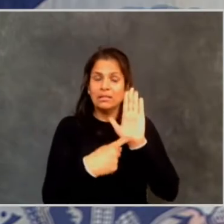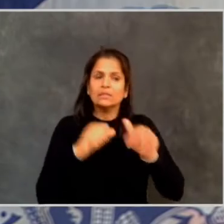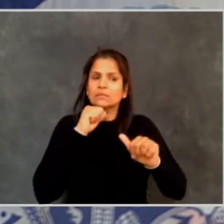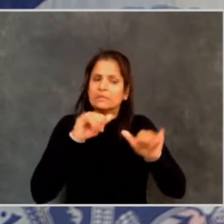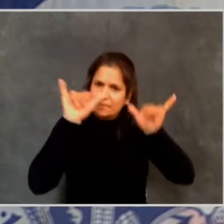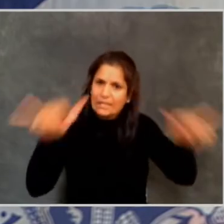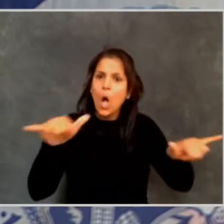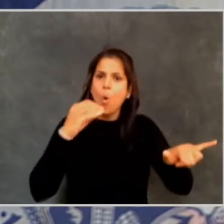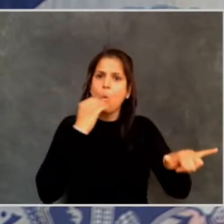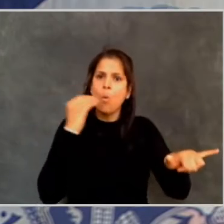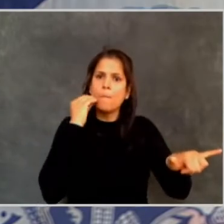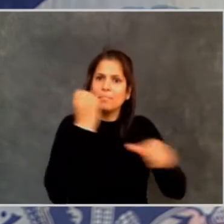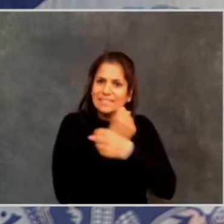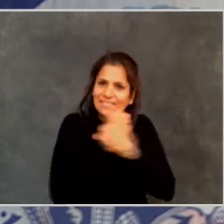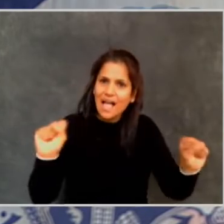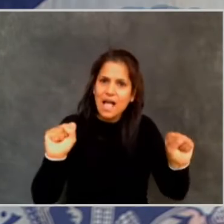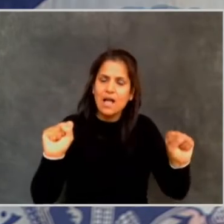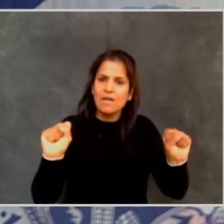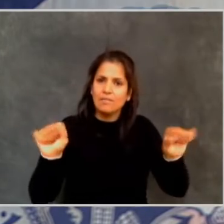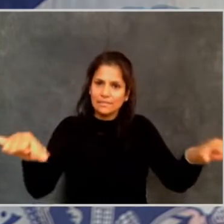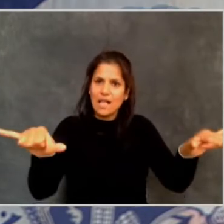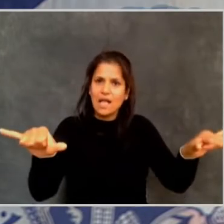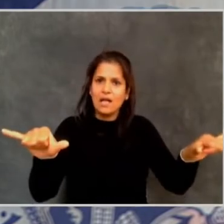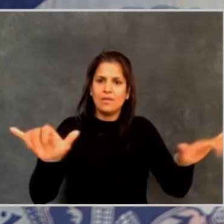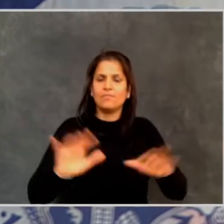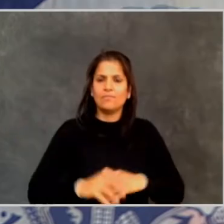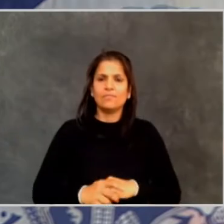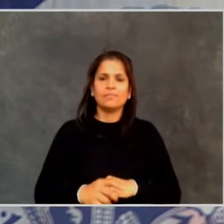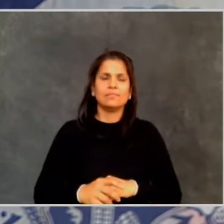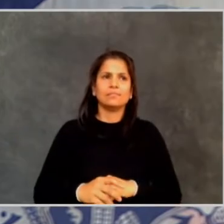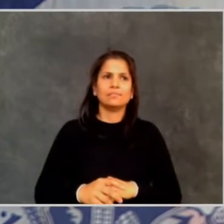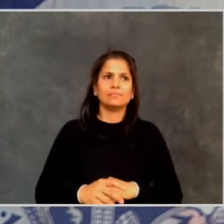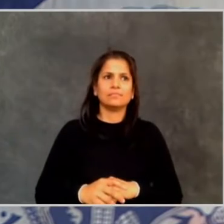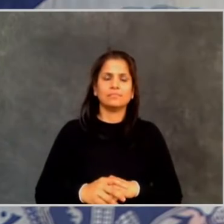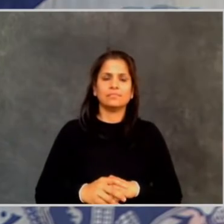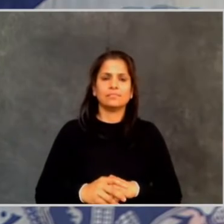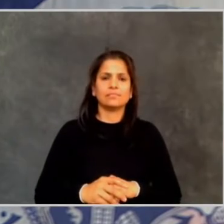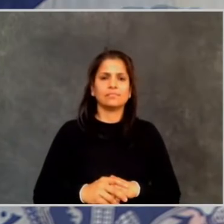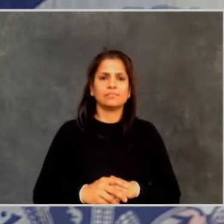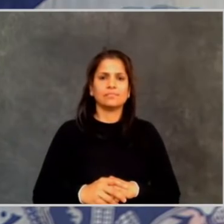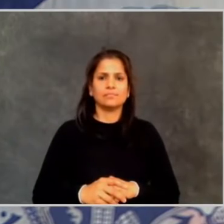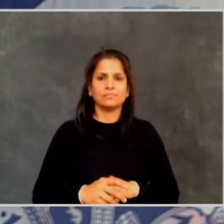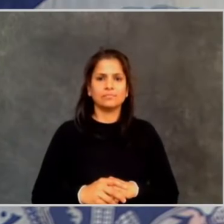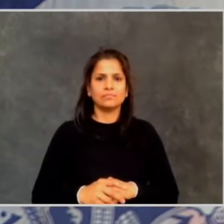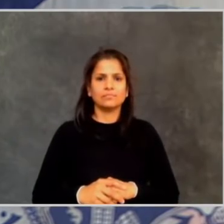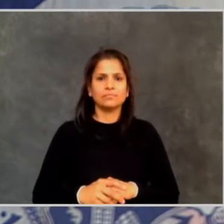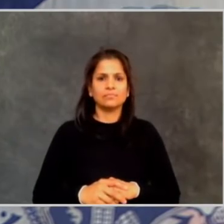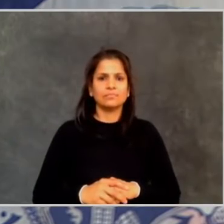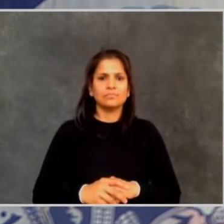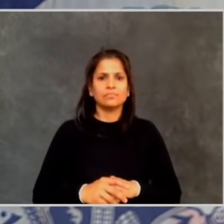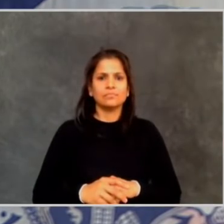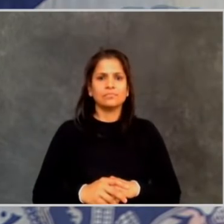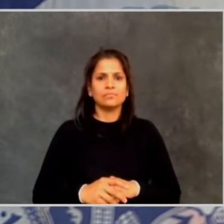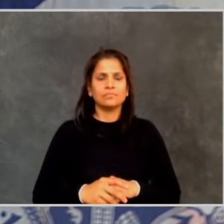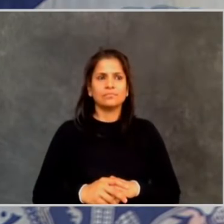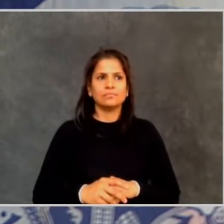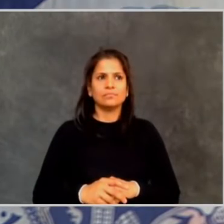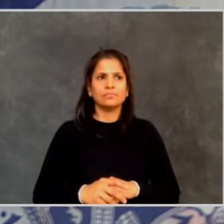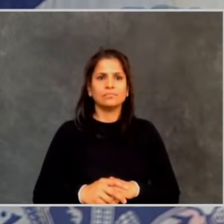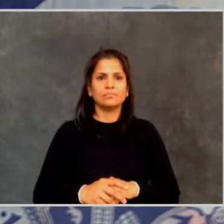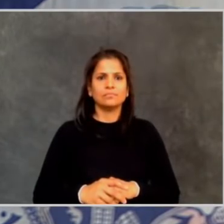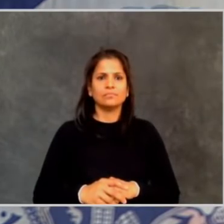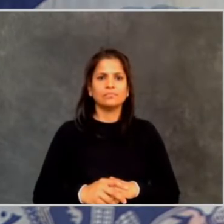specifics. Basically, please show us, or rather tell us your work. Yeah. Matt, it's a good question. I think it's